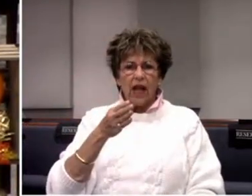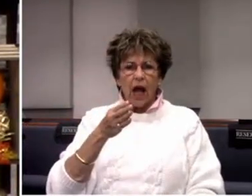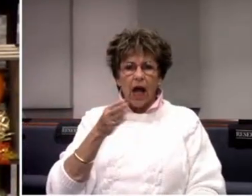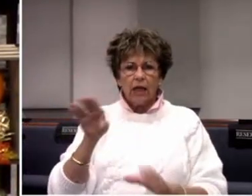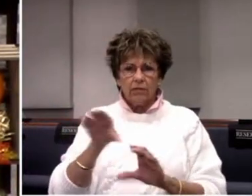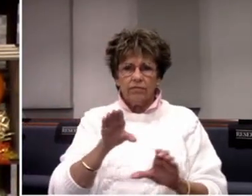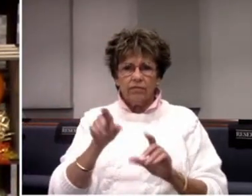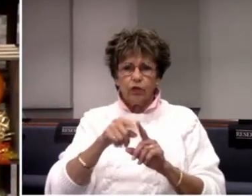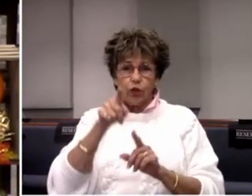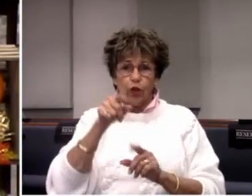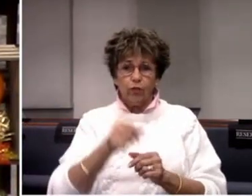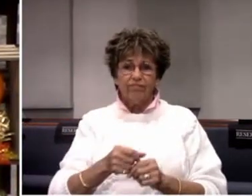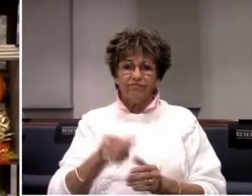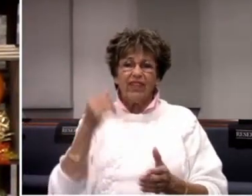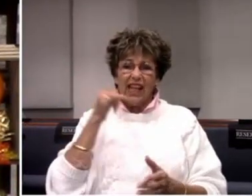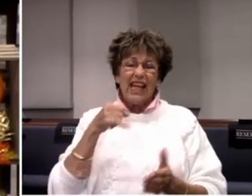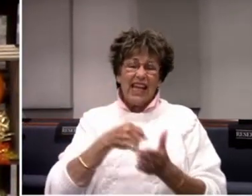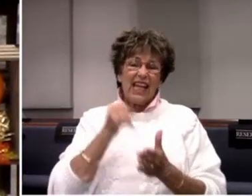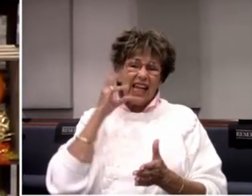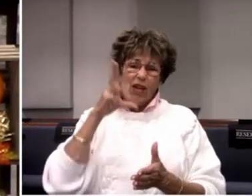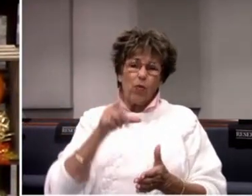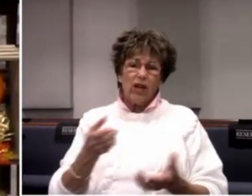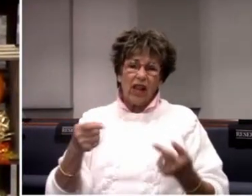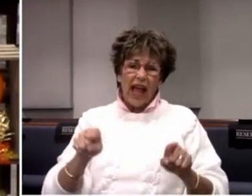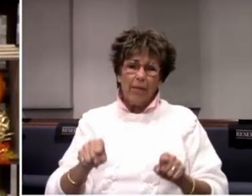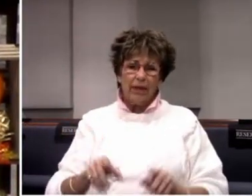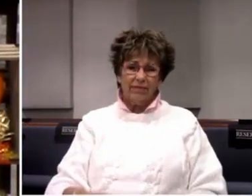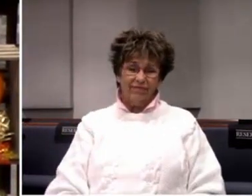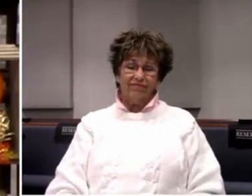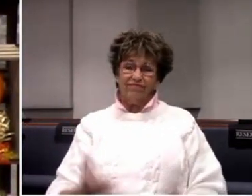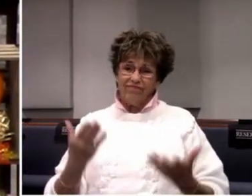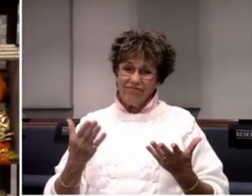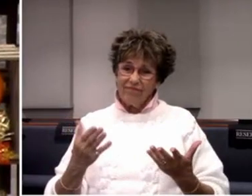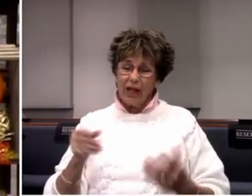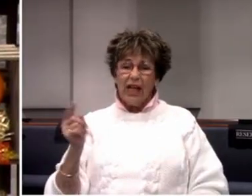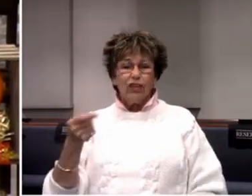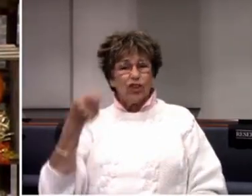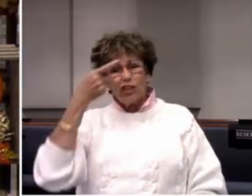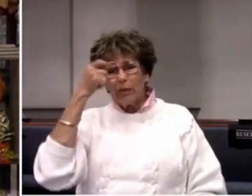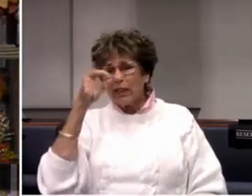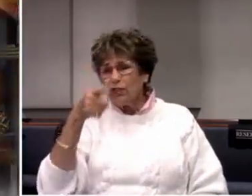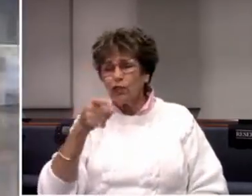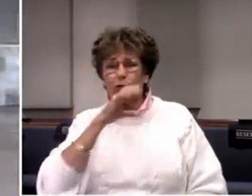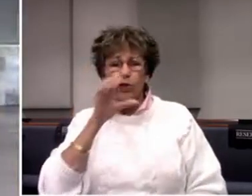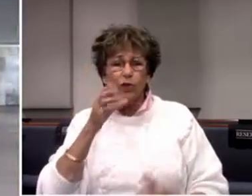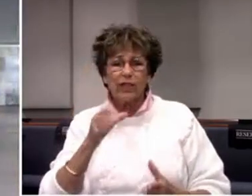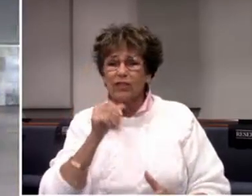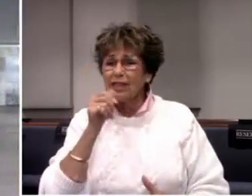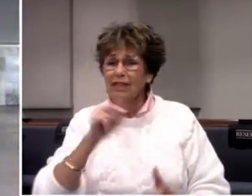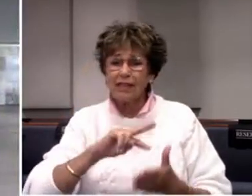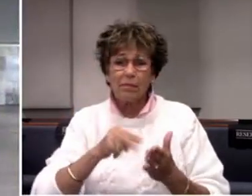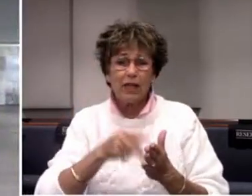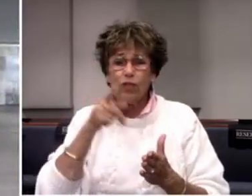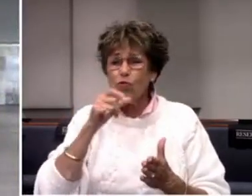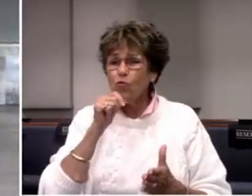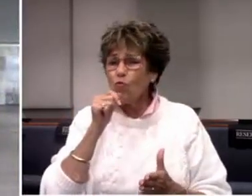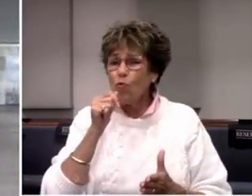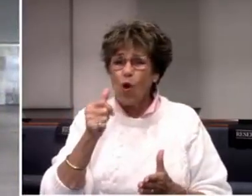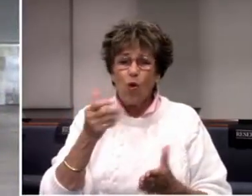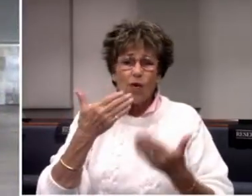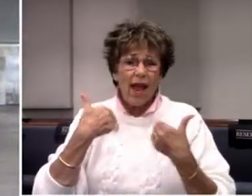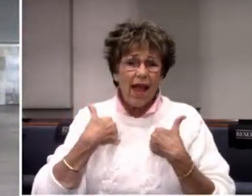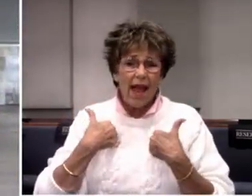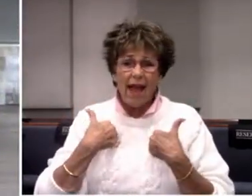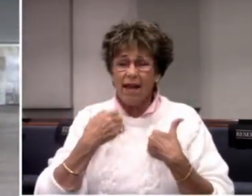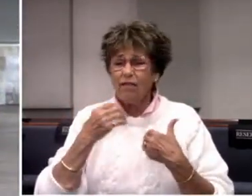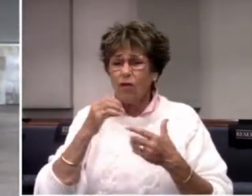I just want you to understand that just because you are a Christian doesn't mean that you will never face evil in your life or that